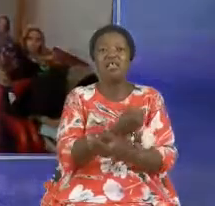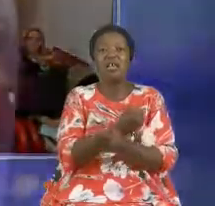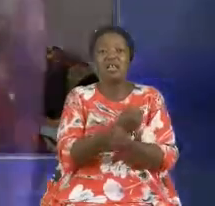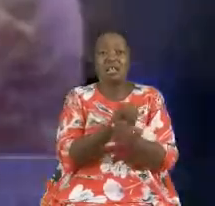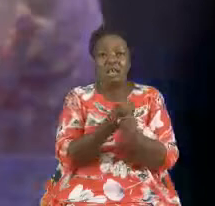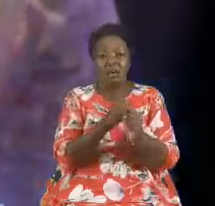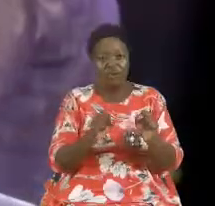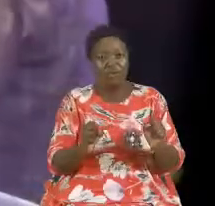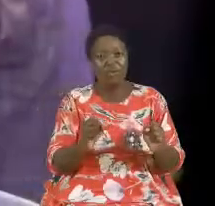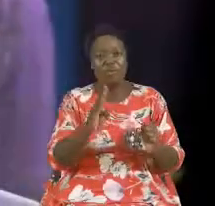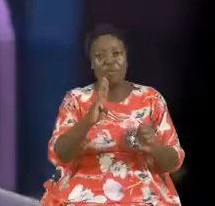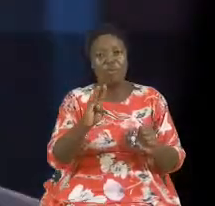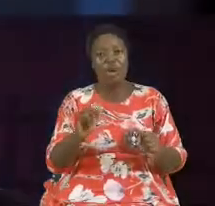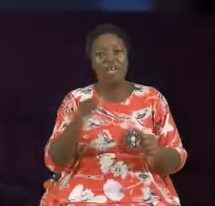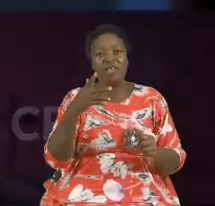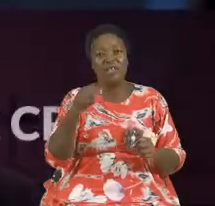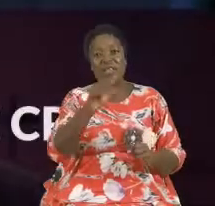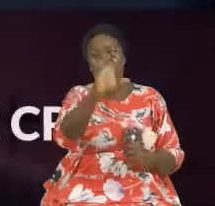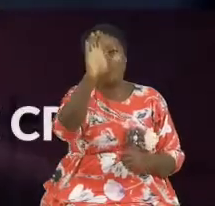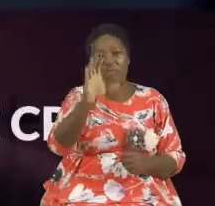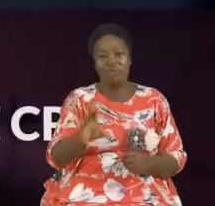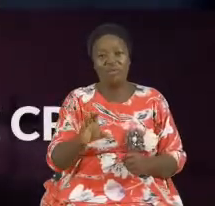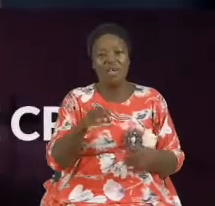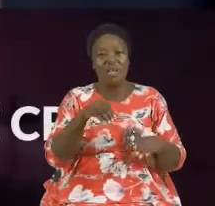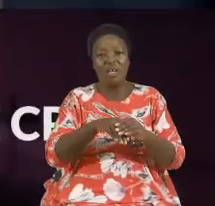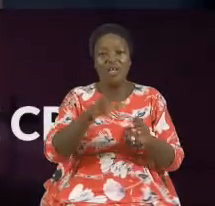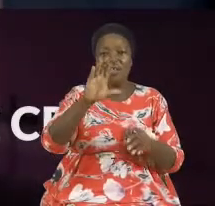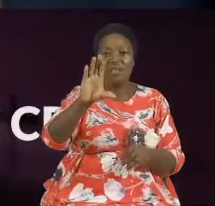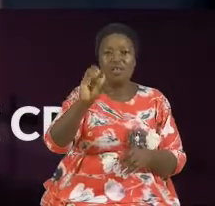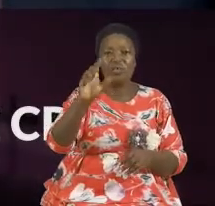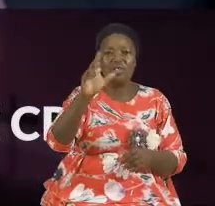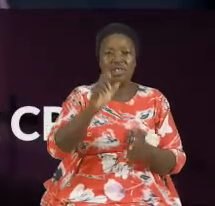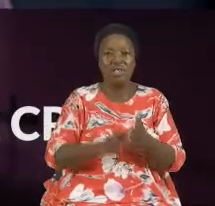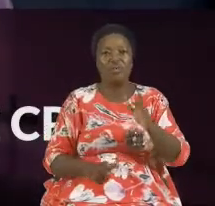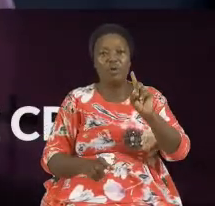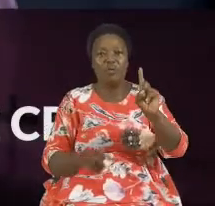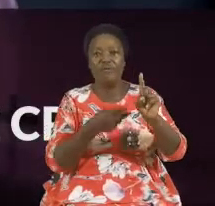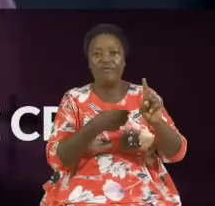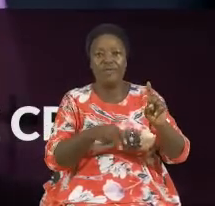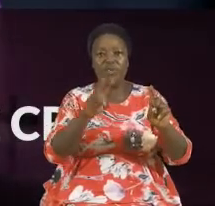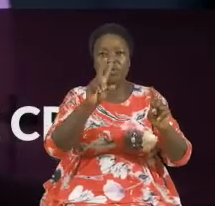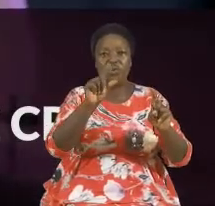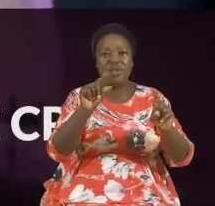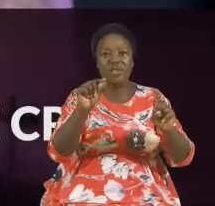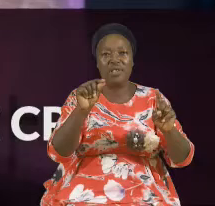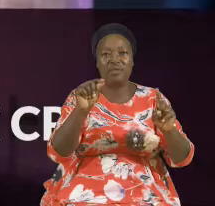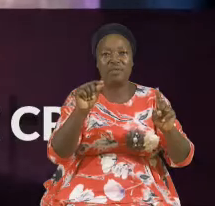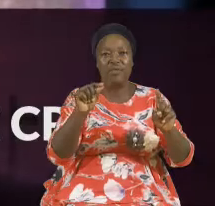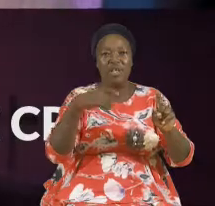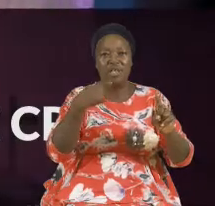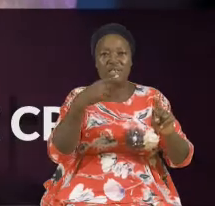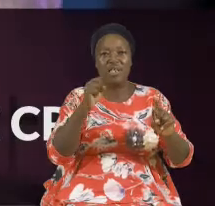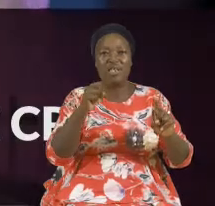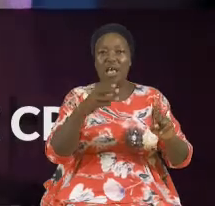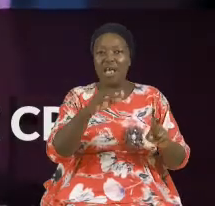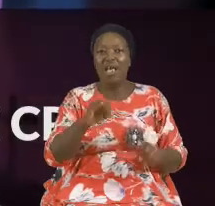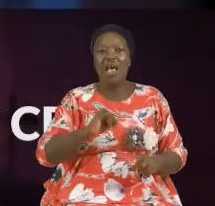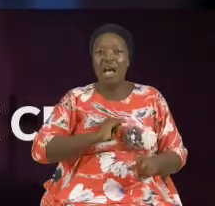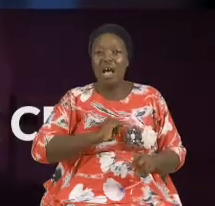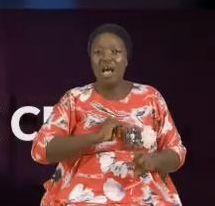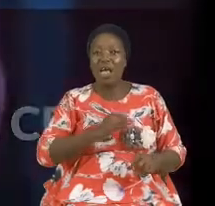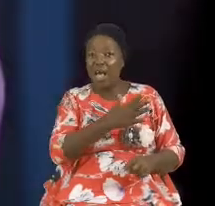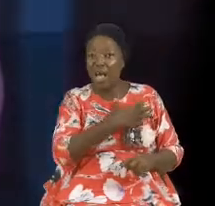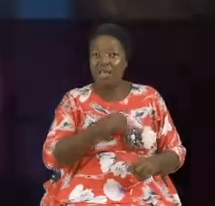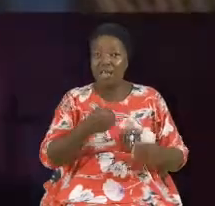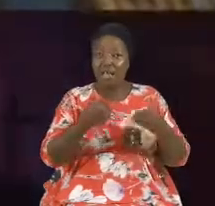at reconciliation and redemption by the cross. Look at Colossians chapter 1, reading